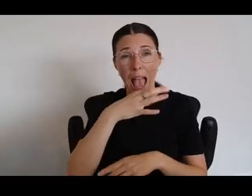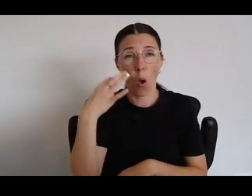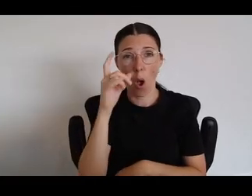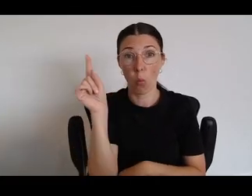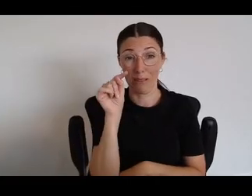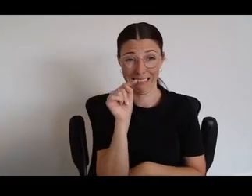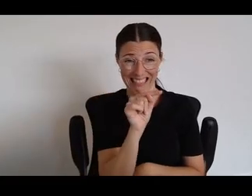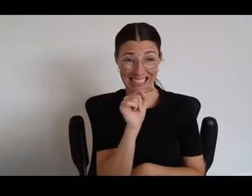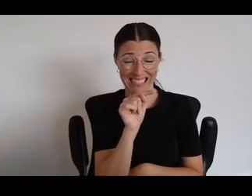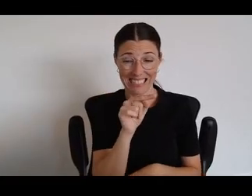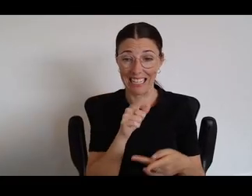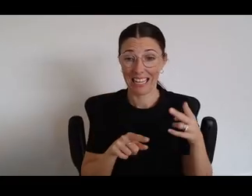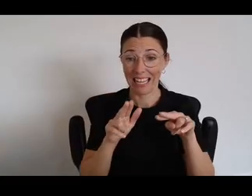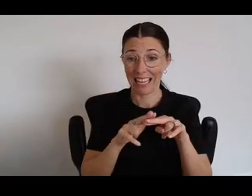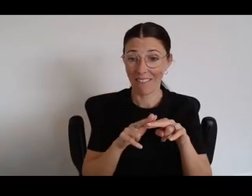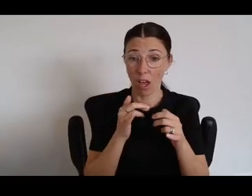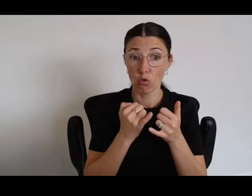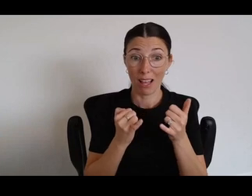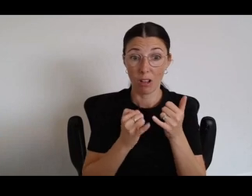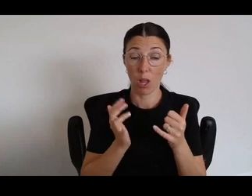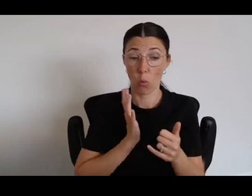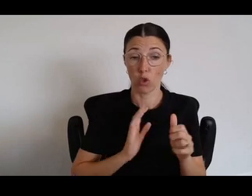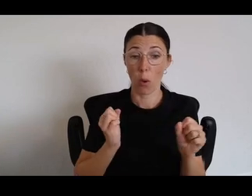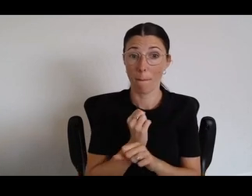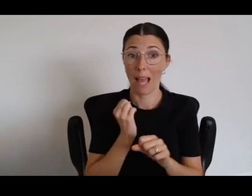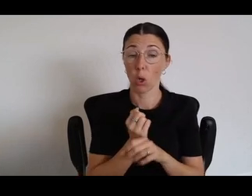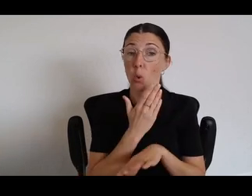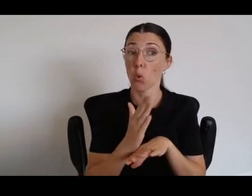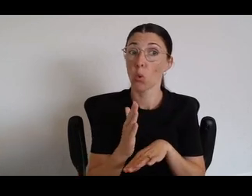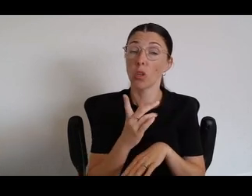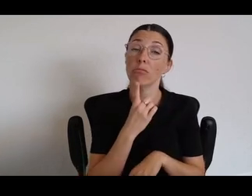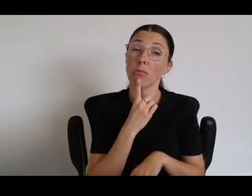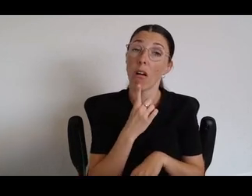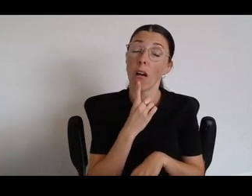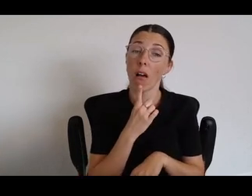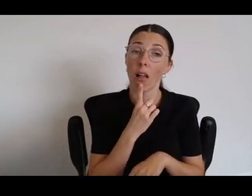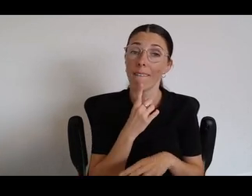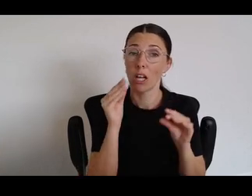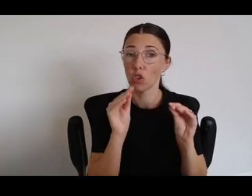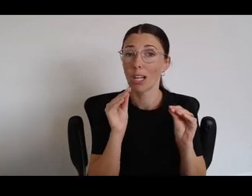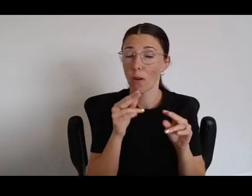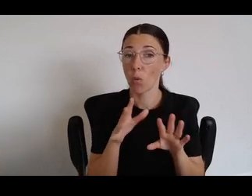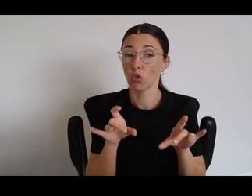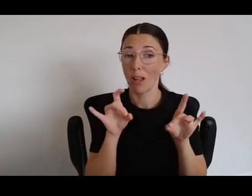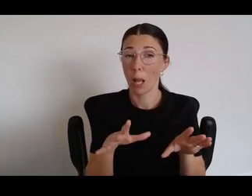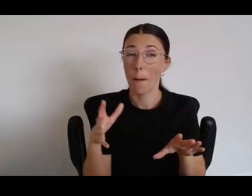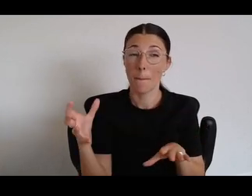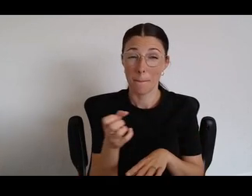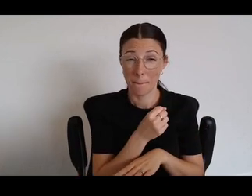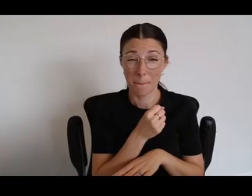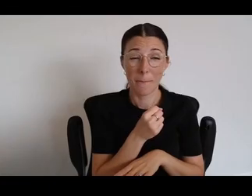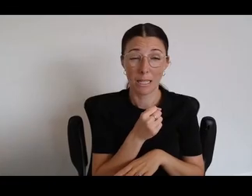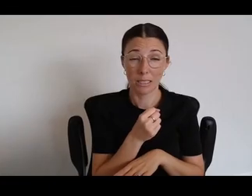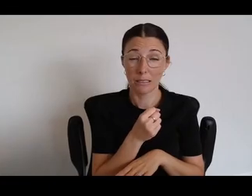if we really want to create a new school, new type of education for this country, we need a new paradigm. We need to recognize that the